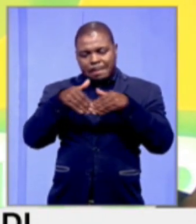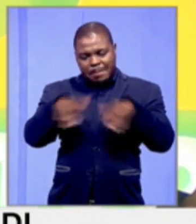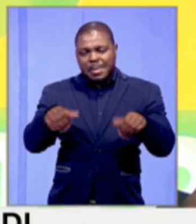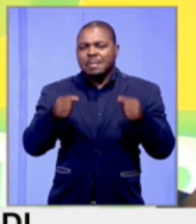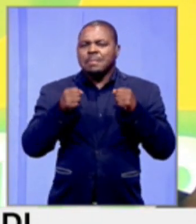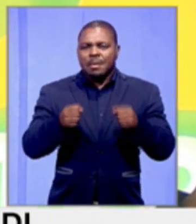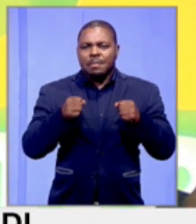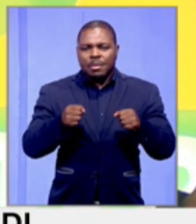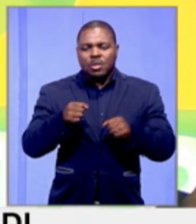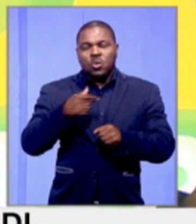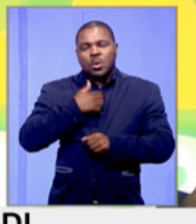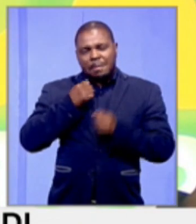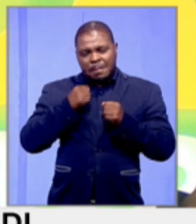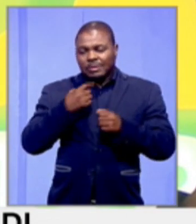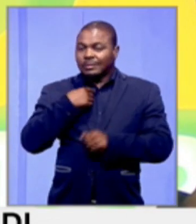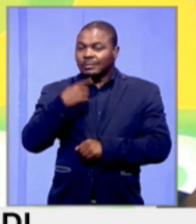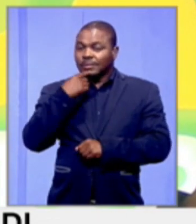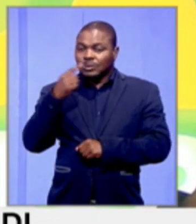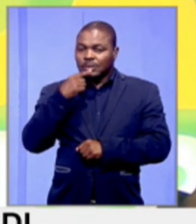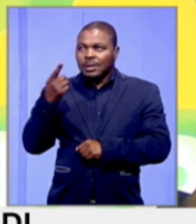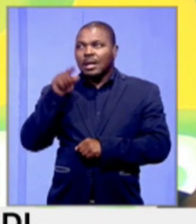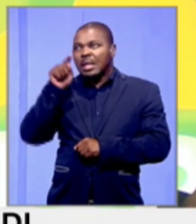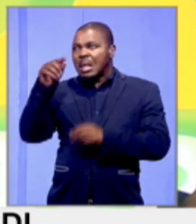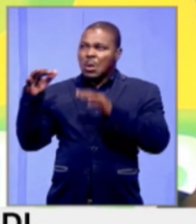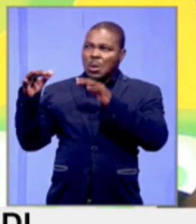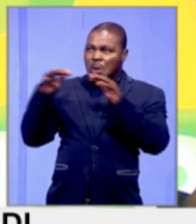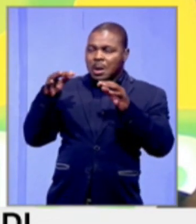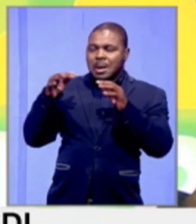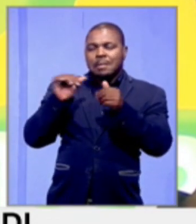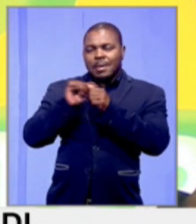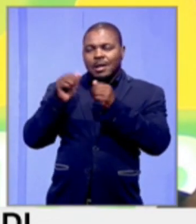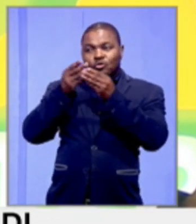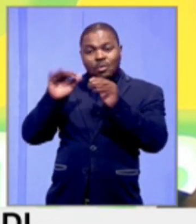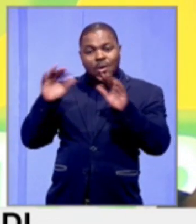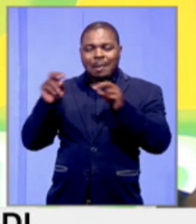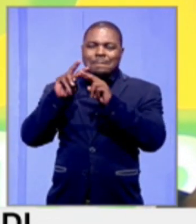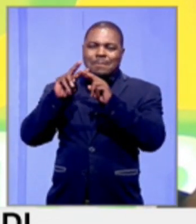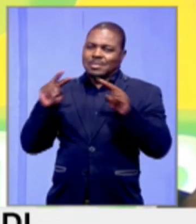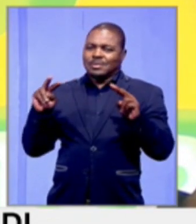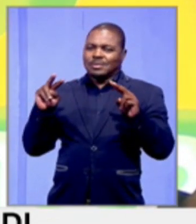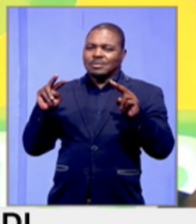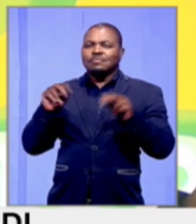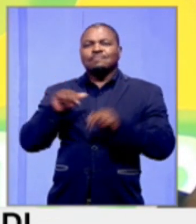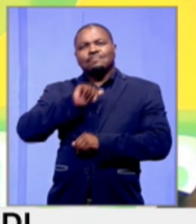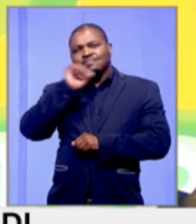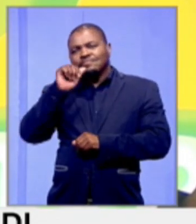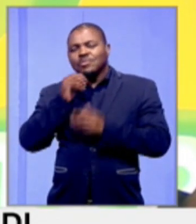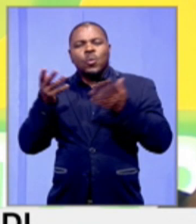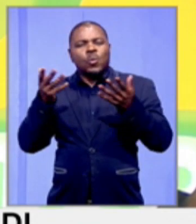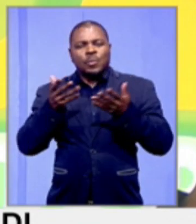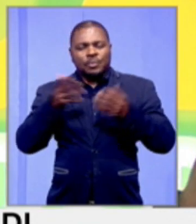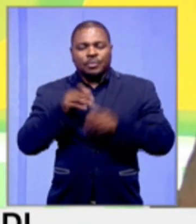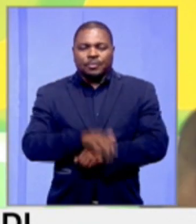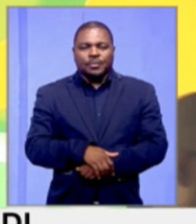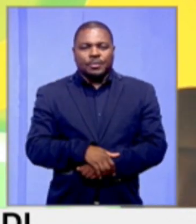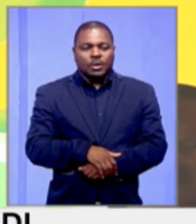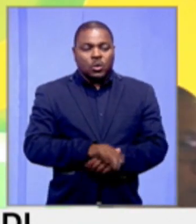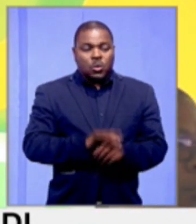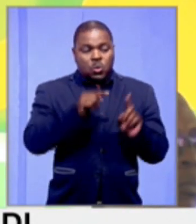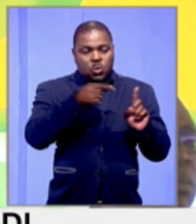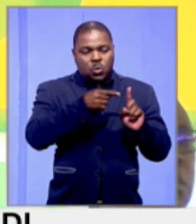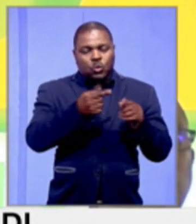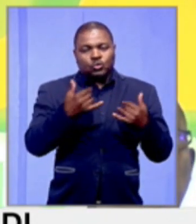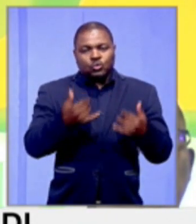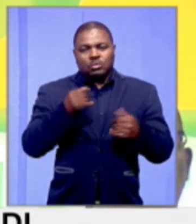the peaceful resolution of conflict wherever those conflicts occur. Polelong ya gagwe